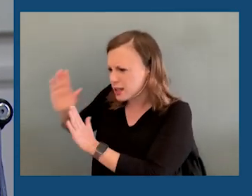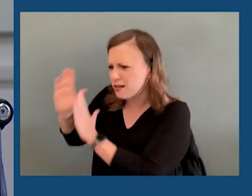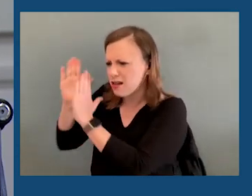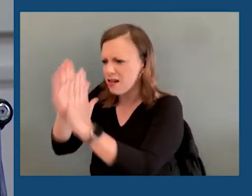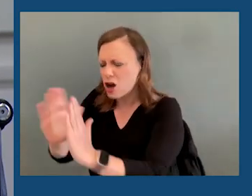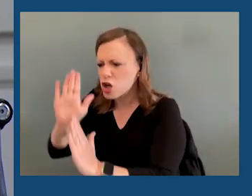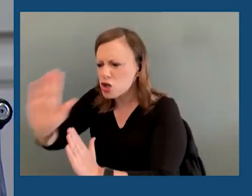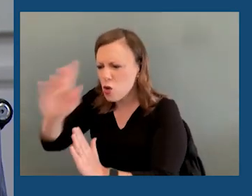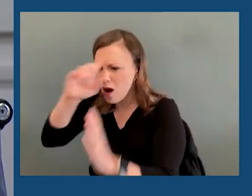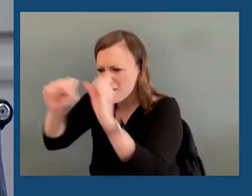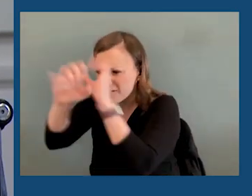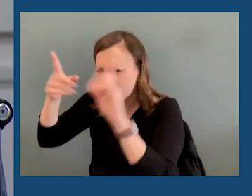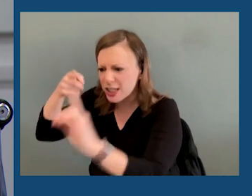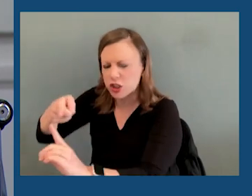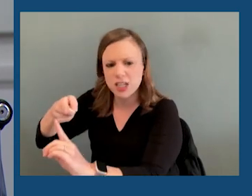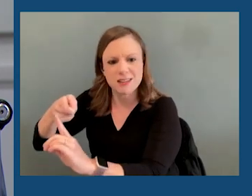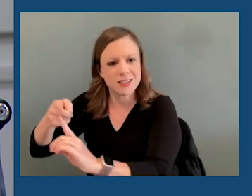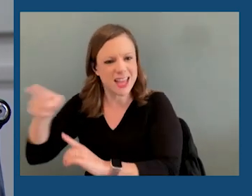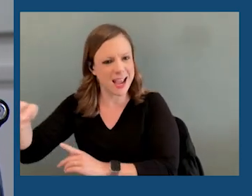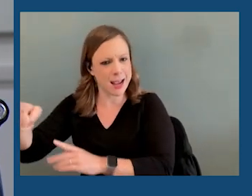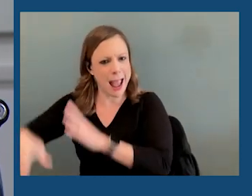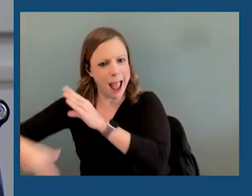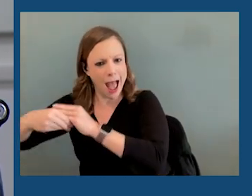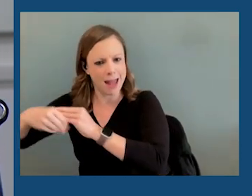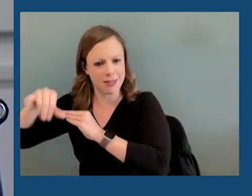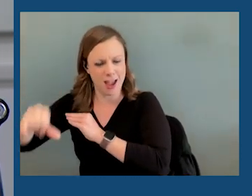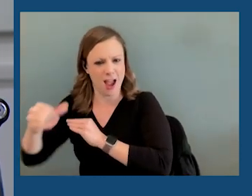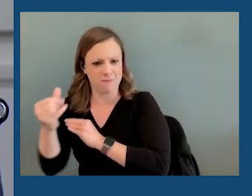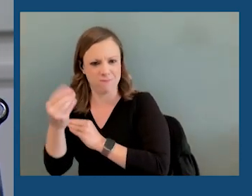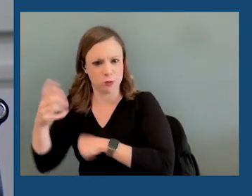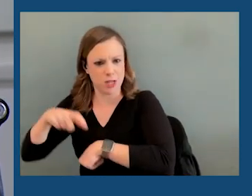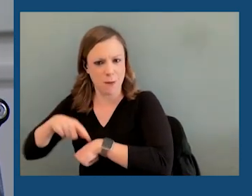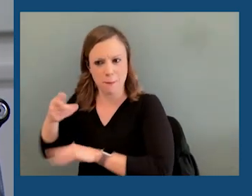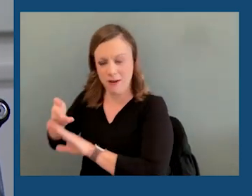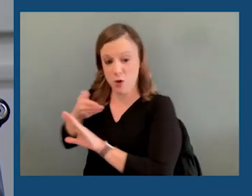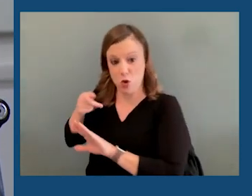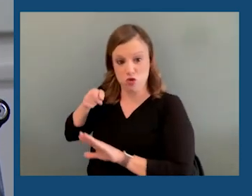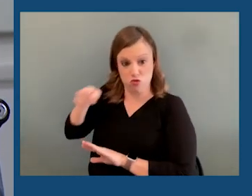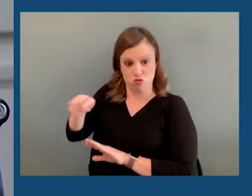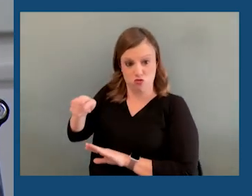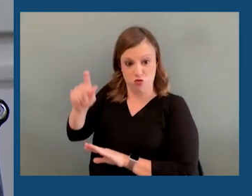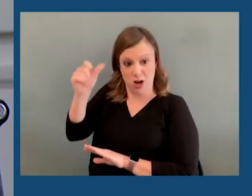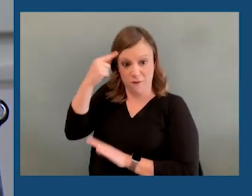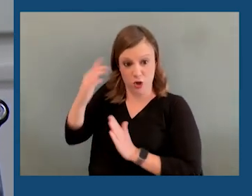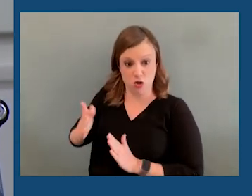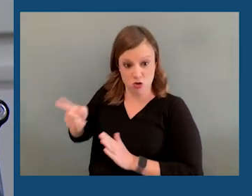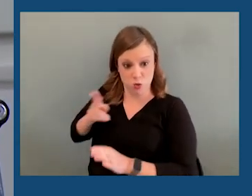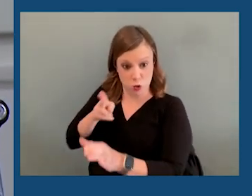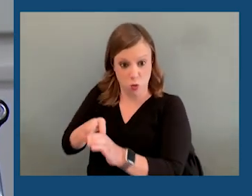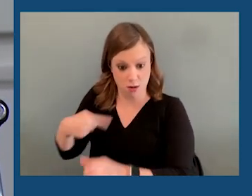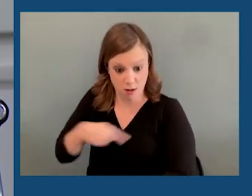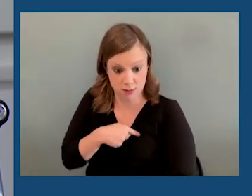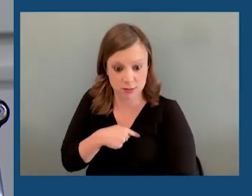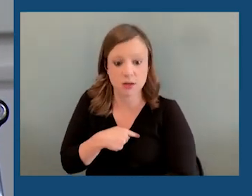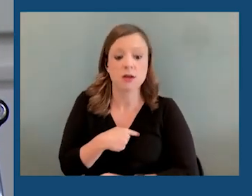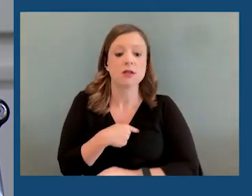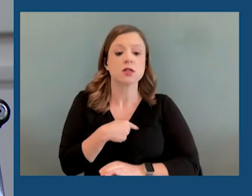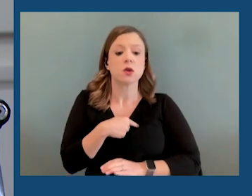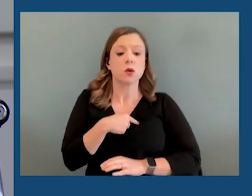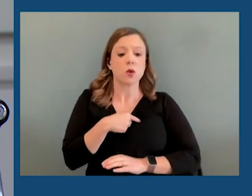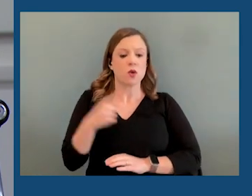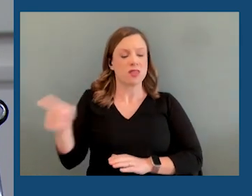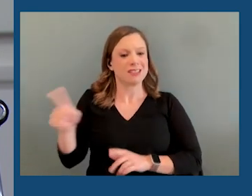in. Just so exciting to hear the kinds of research that we're going to be able to do, because we're going to be able to provide